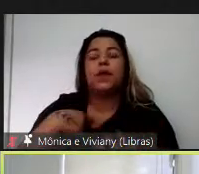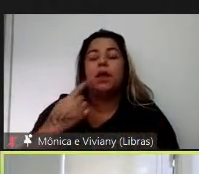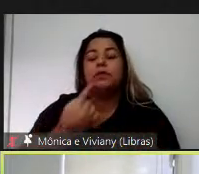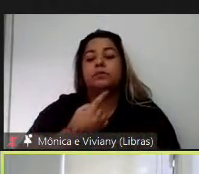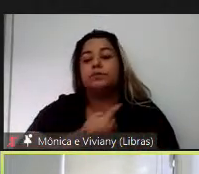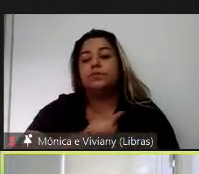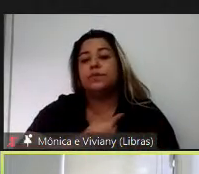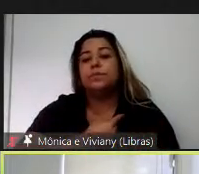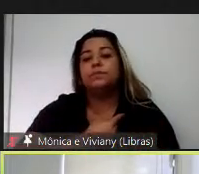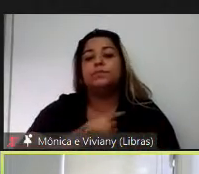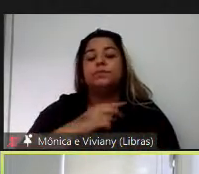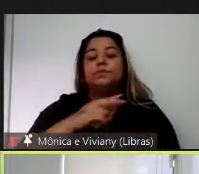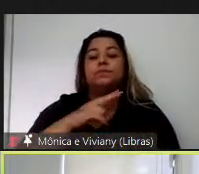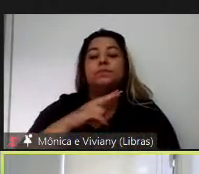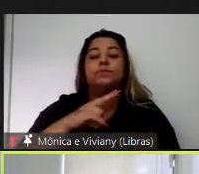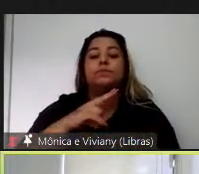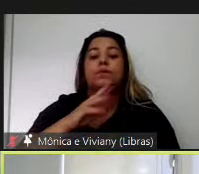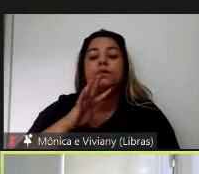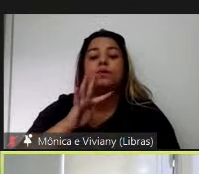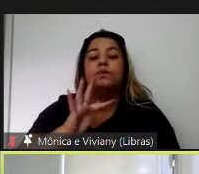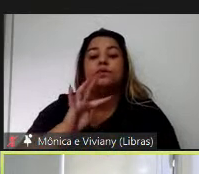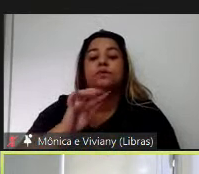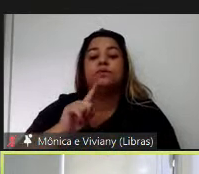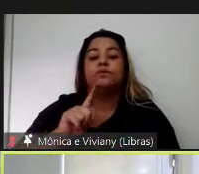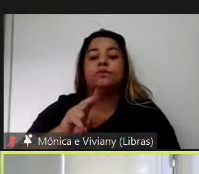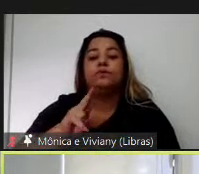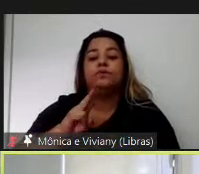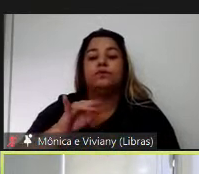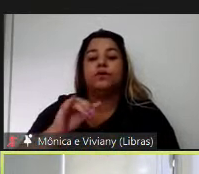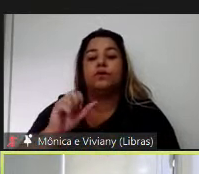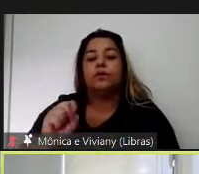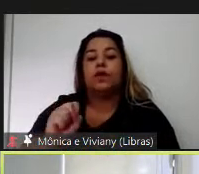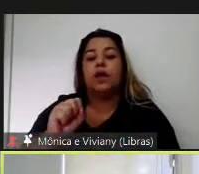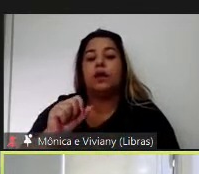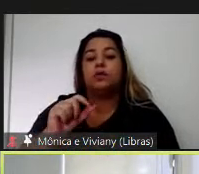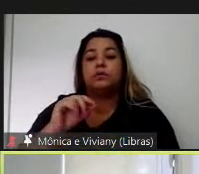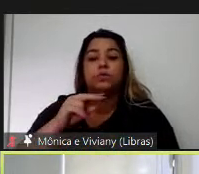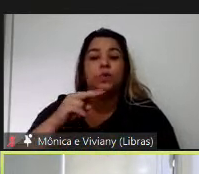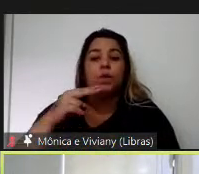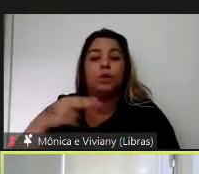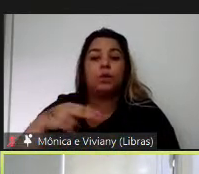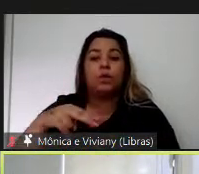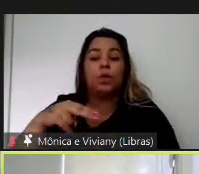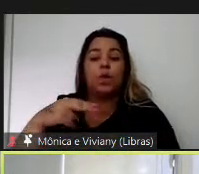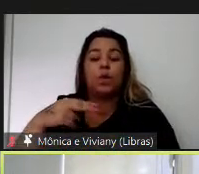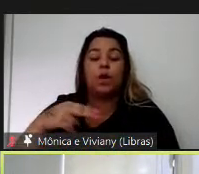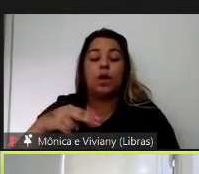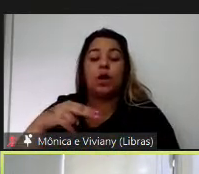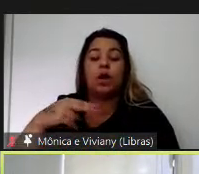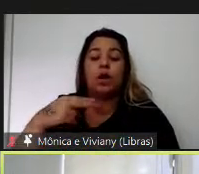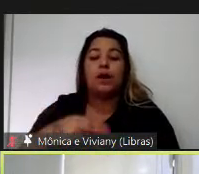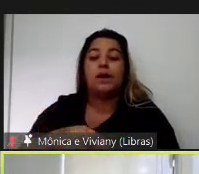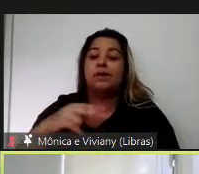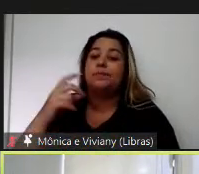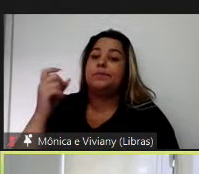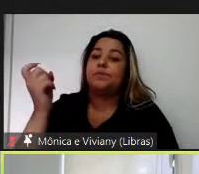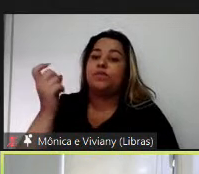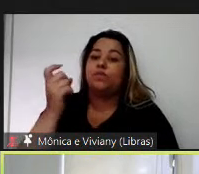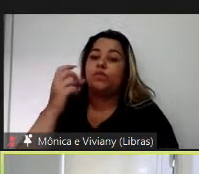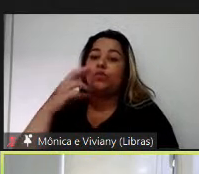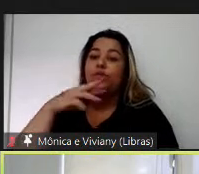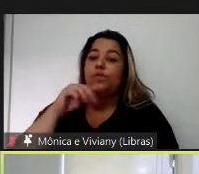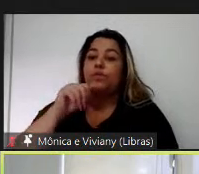not just fixed in one place. We have the teams that work in